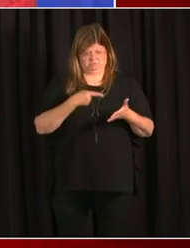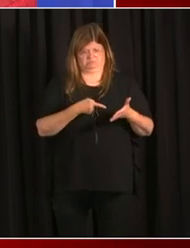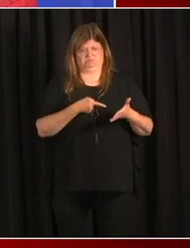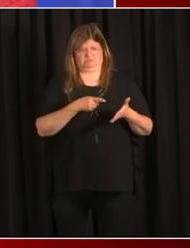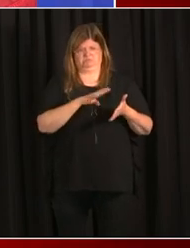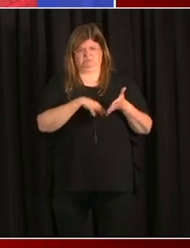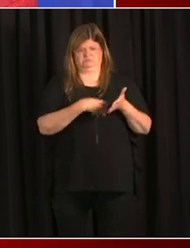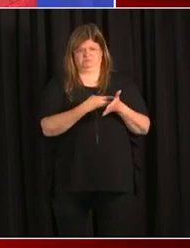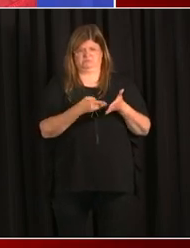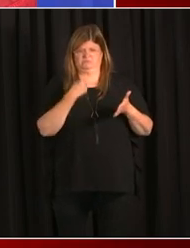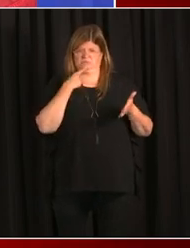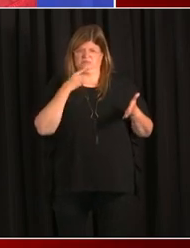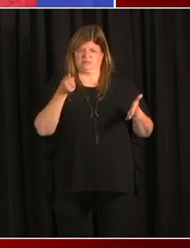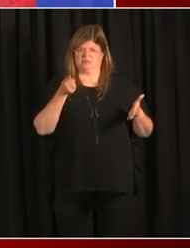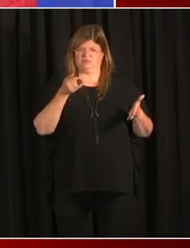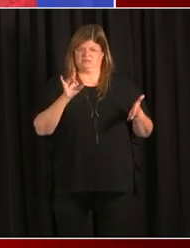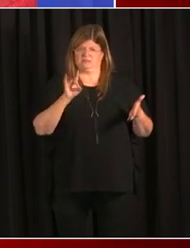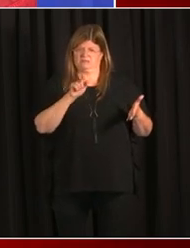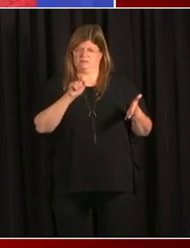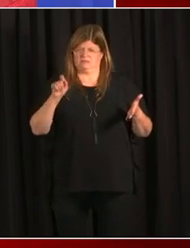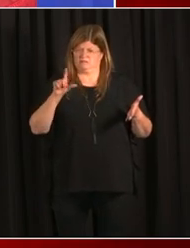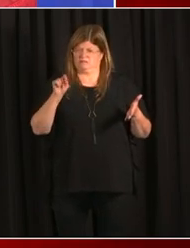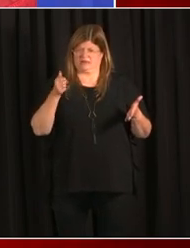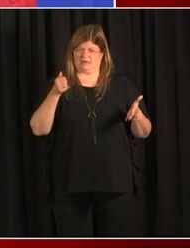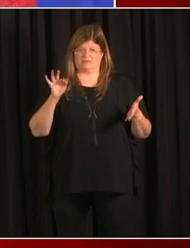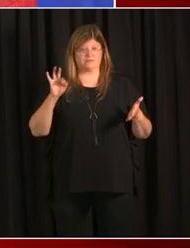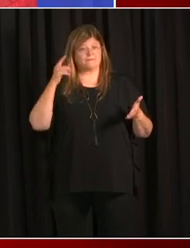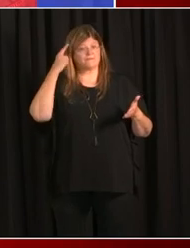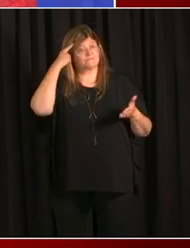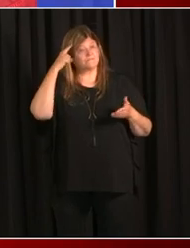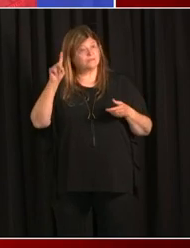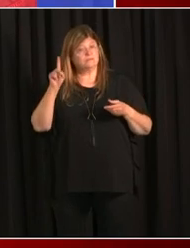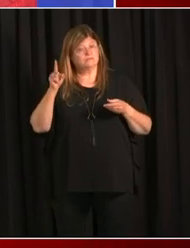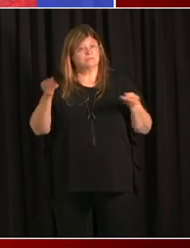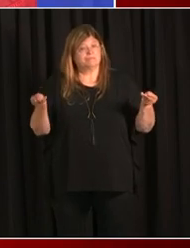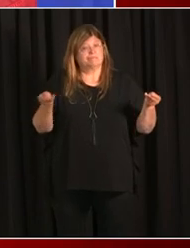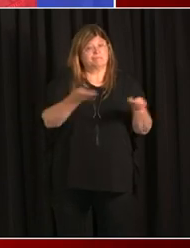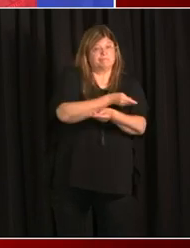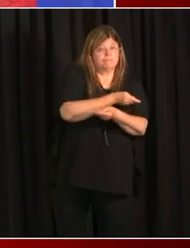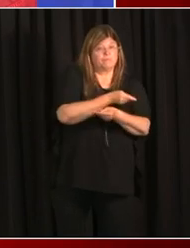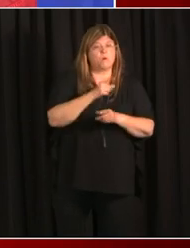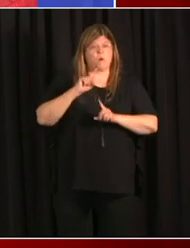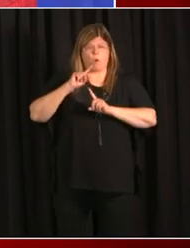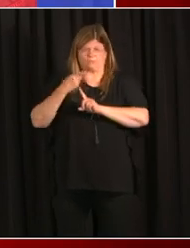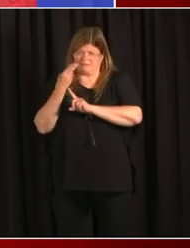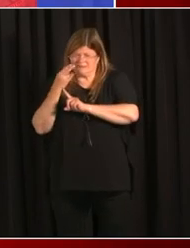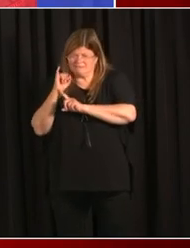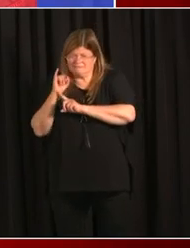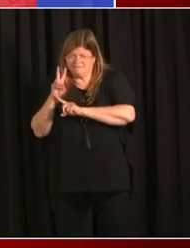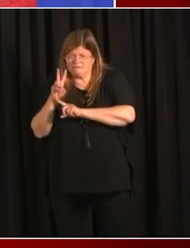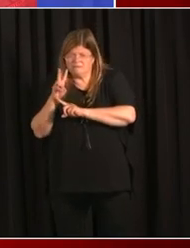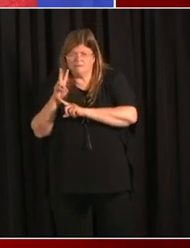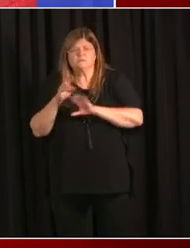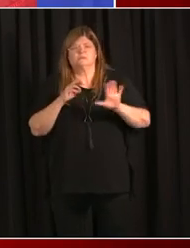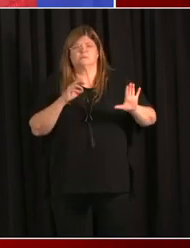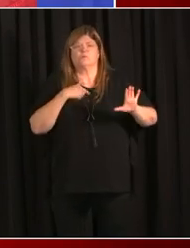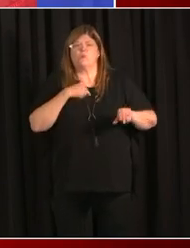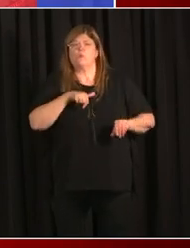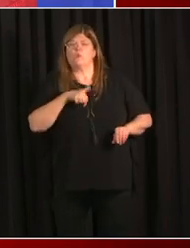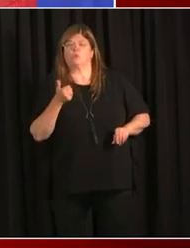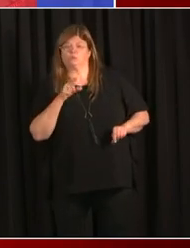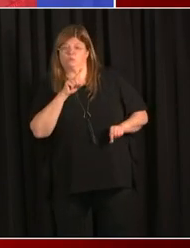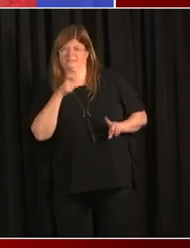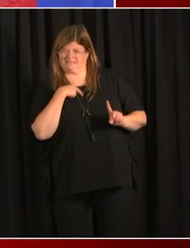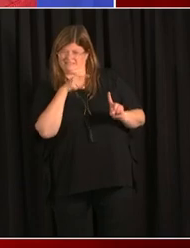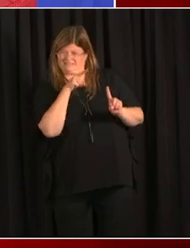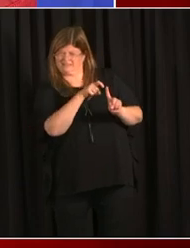2019. Is this the same for other transmittable diseases? And my other question, which I've been asking you